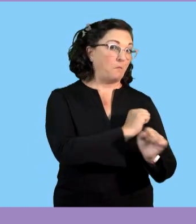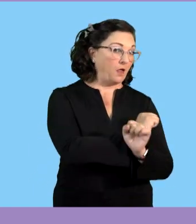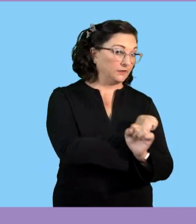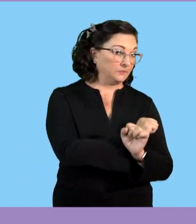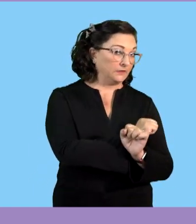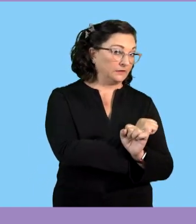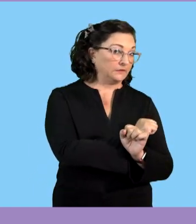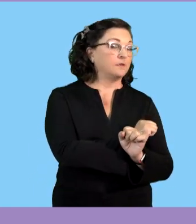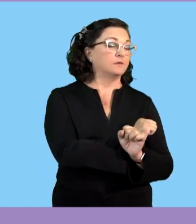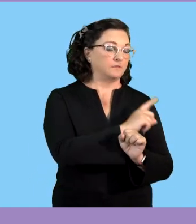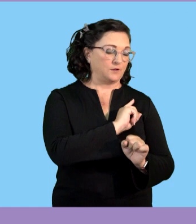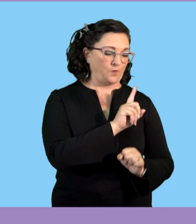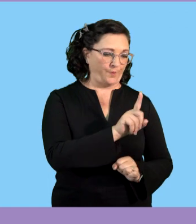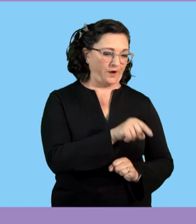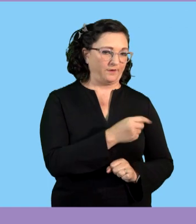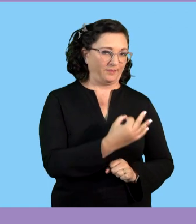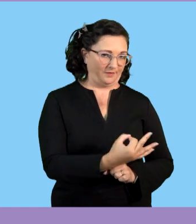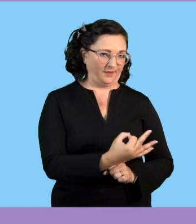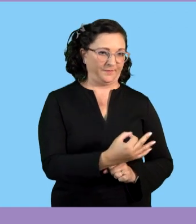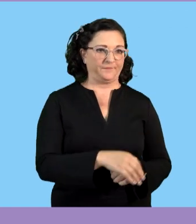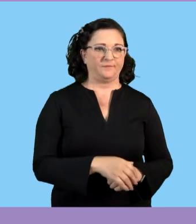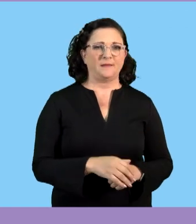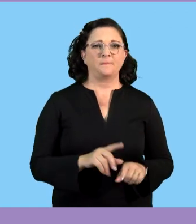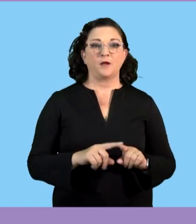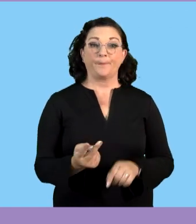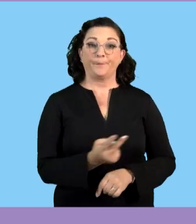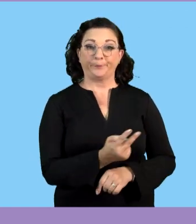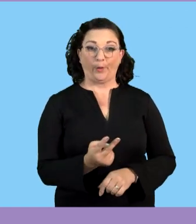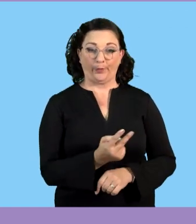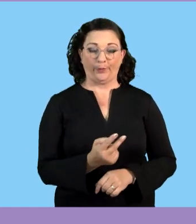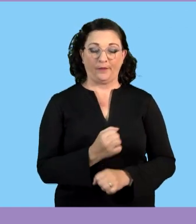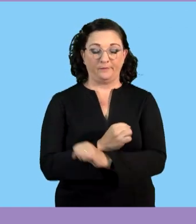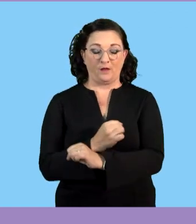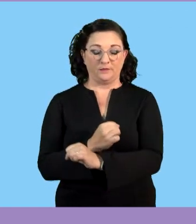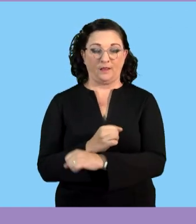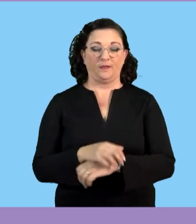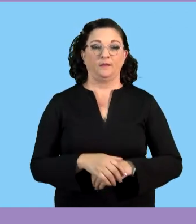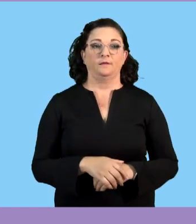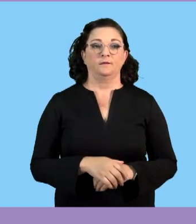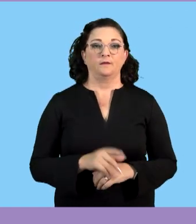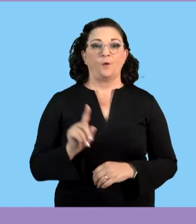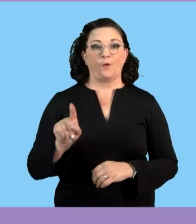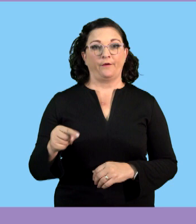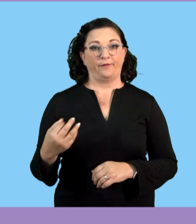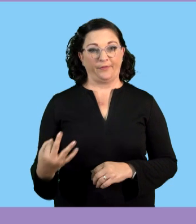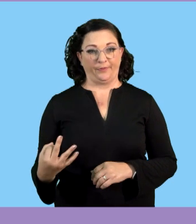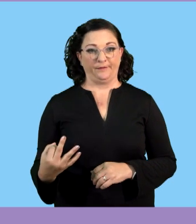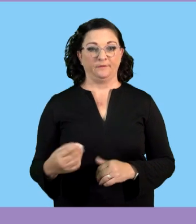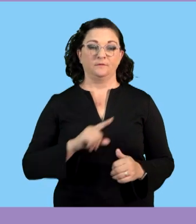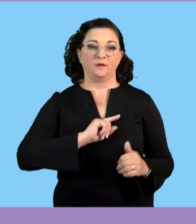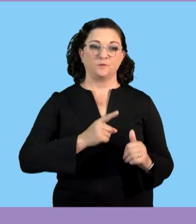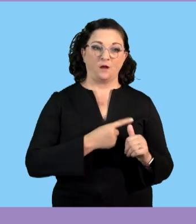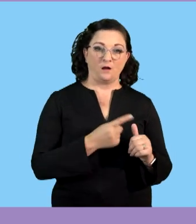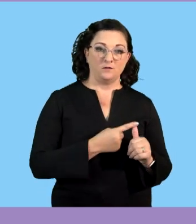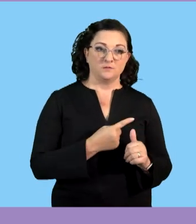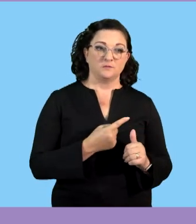multiplicative inverse of 3, that is 1/3. So I'm going to multiply both sides by